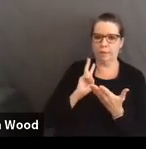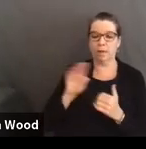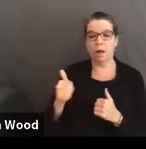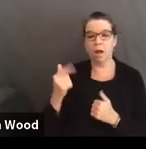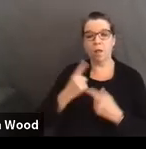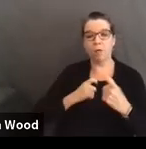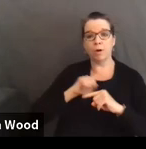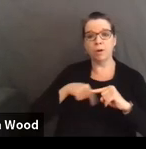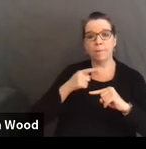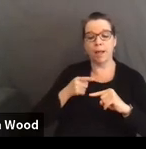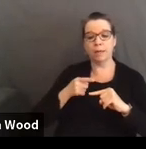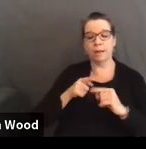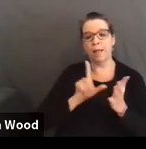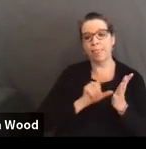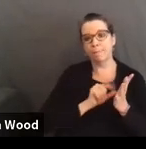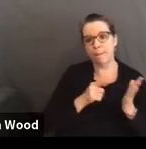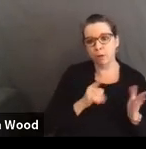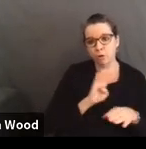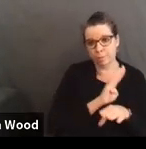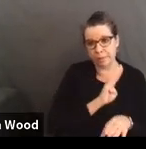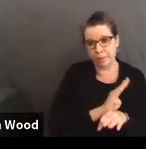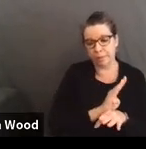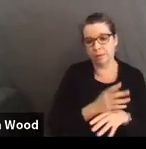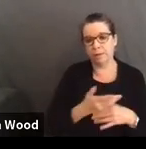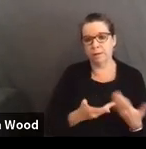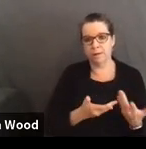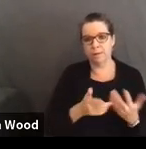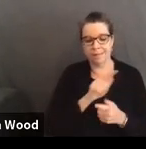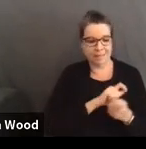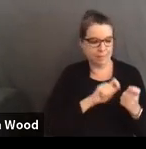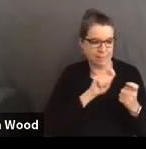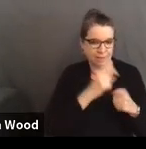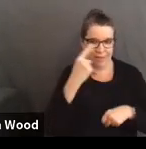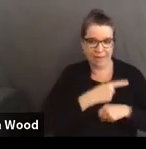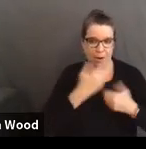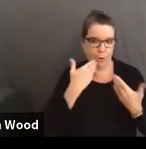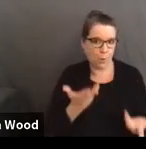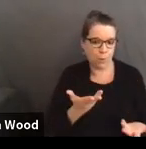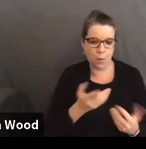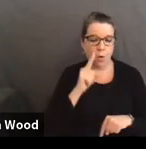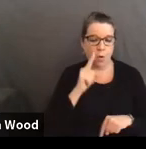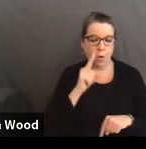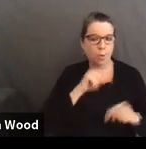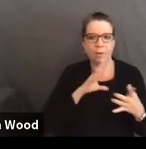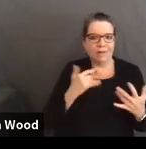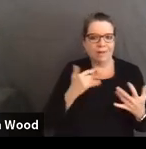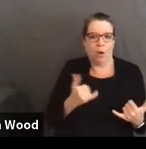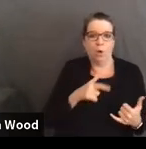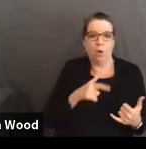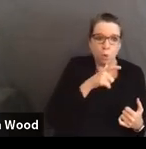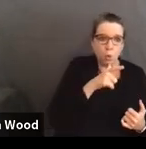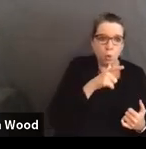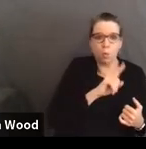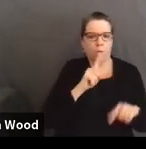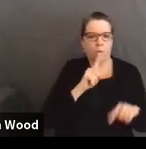questions about the publishers. Unfortunately, given that this is an active solicitation, we can't release any information until contracts are